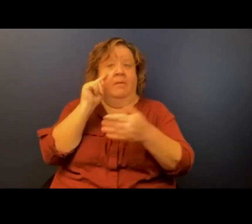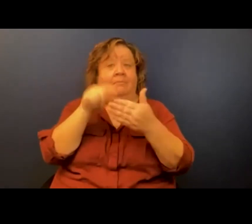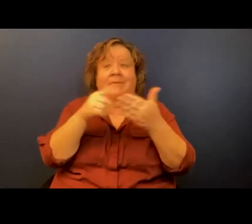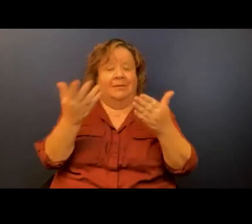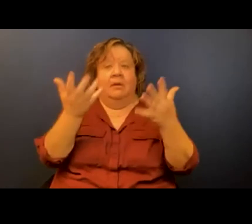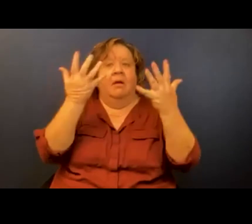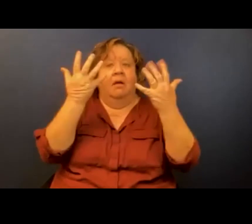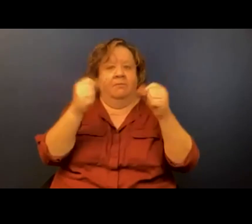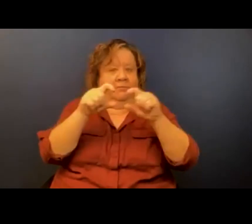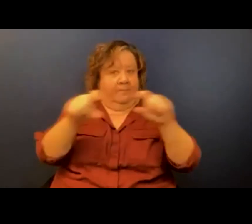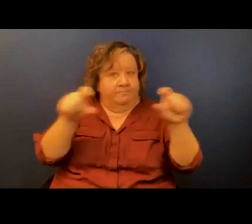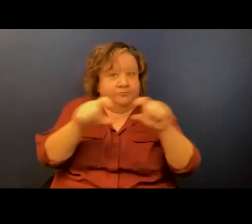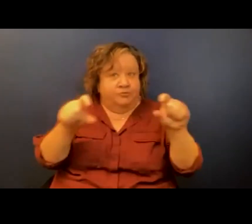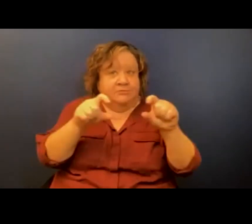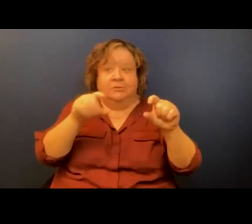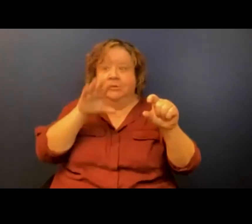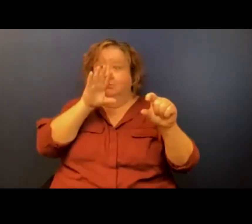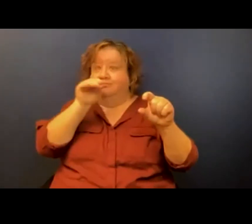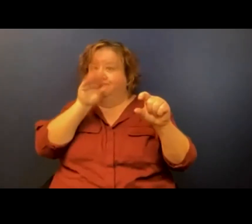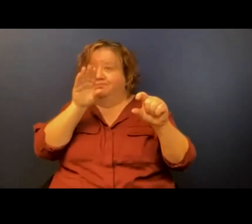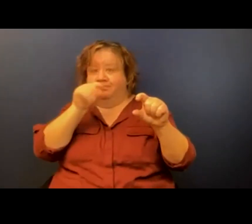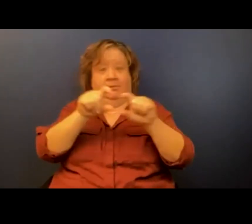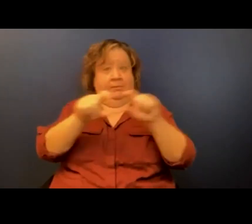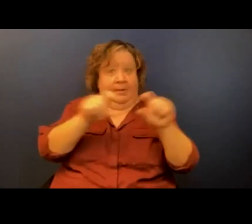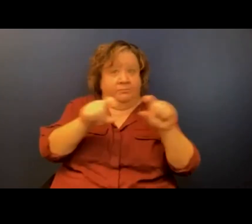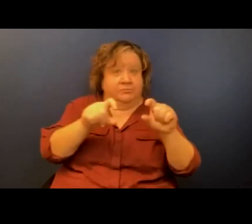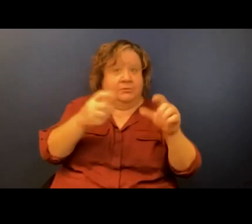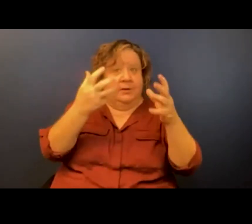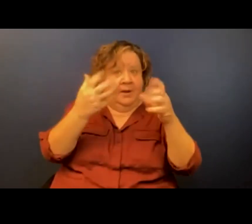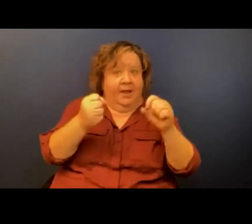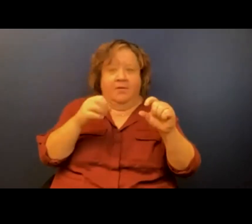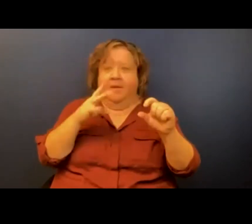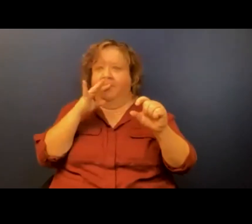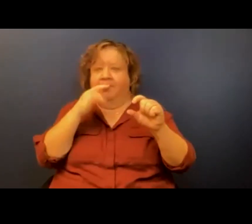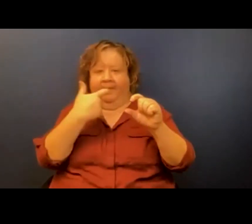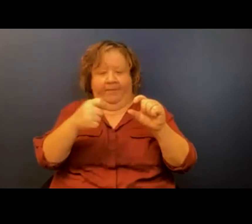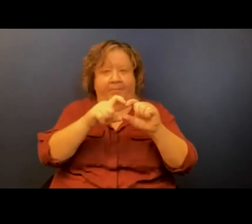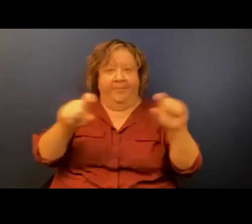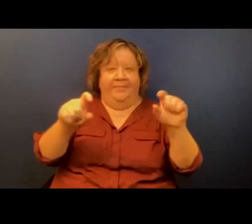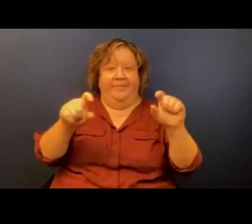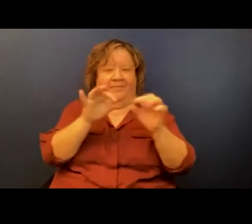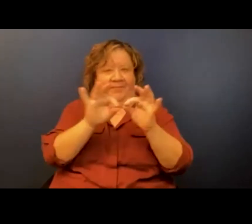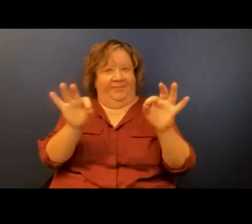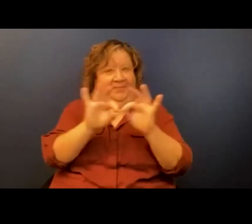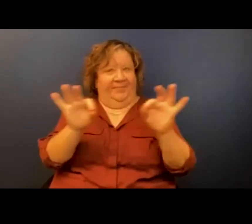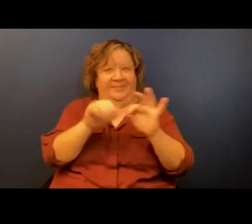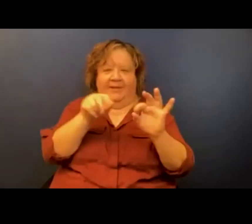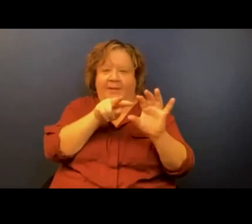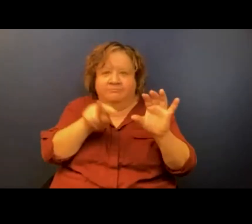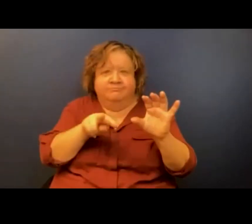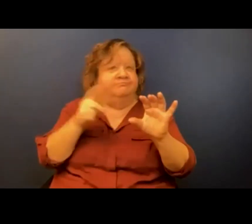shows simultaneously as the person is speaking. This comes from Bolivia,